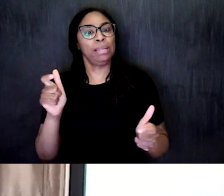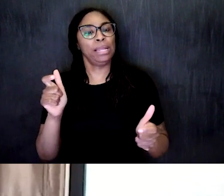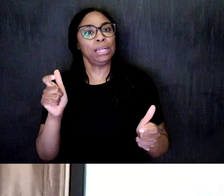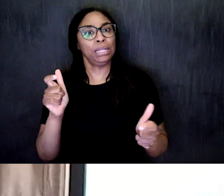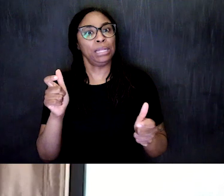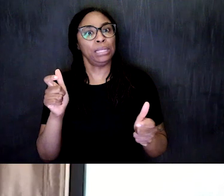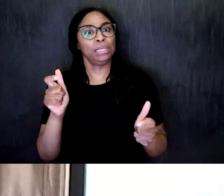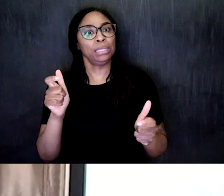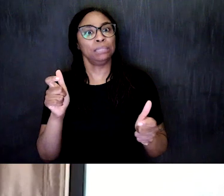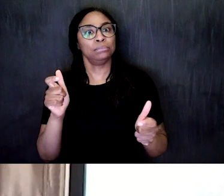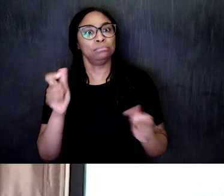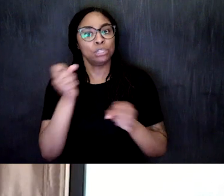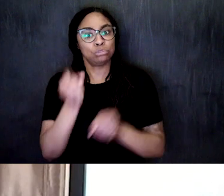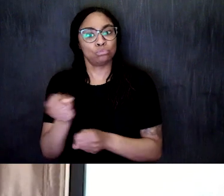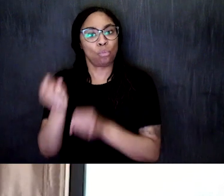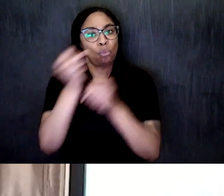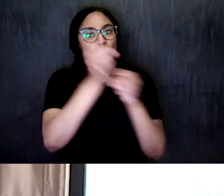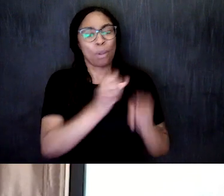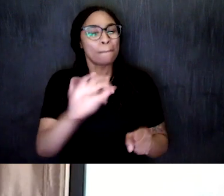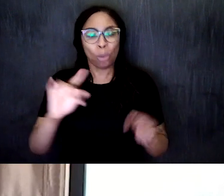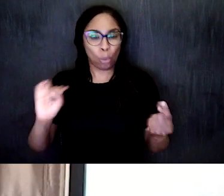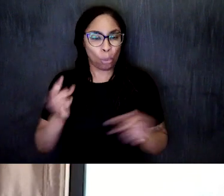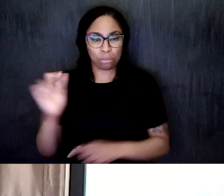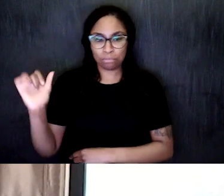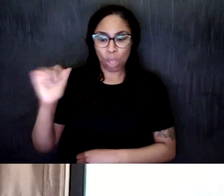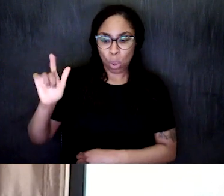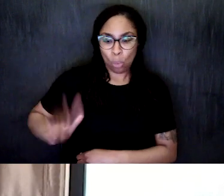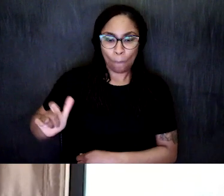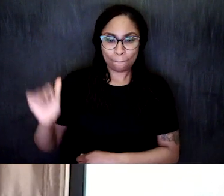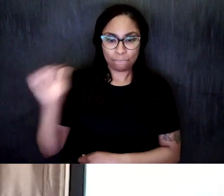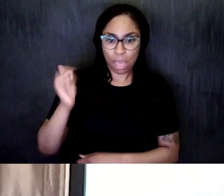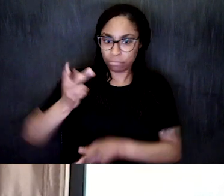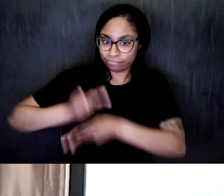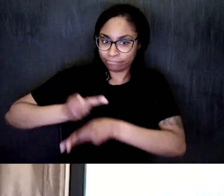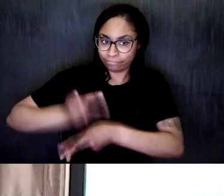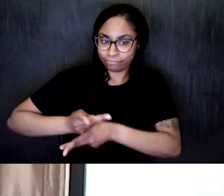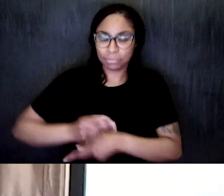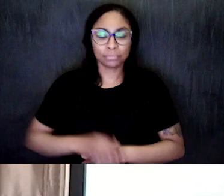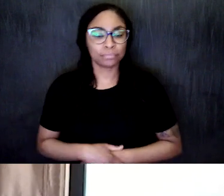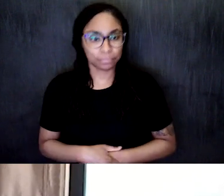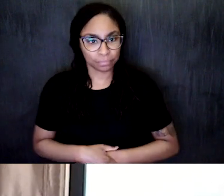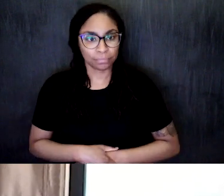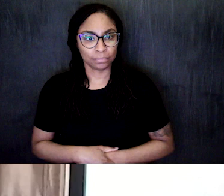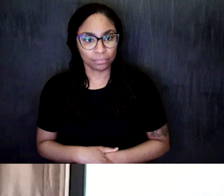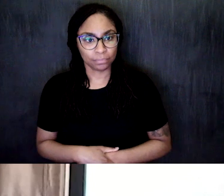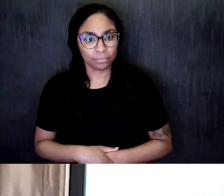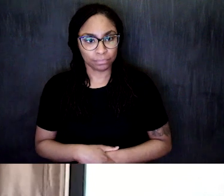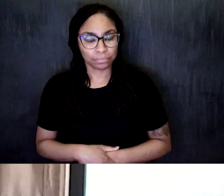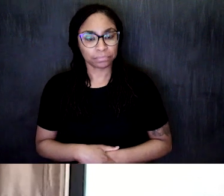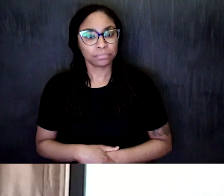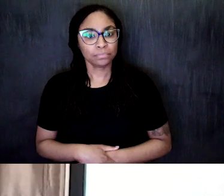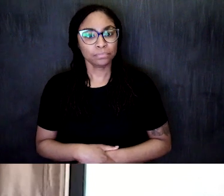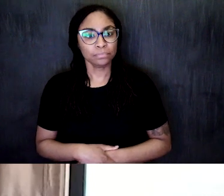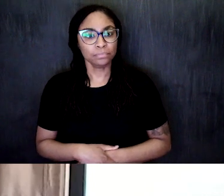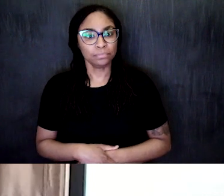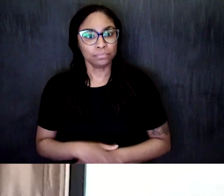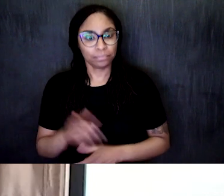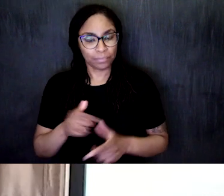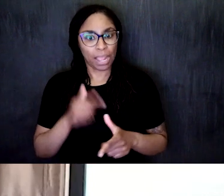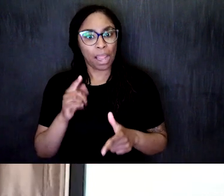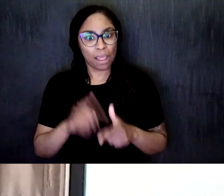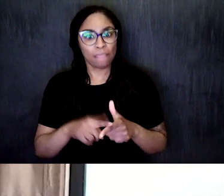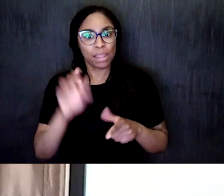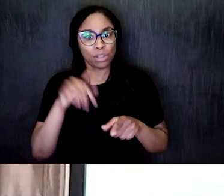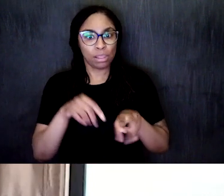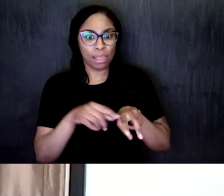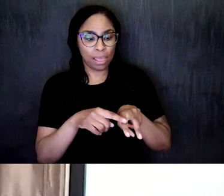wider without compromising your lower back. Okay? And then eventually bring your leg out a little